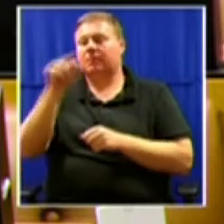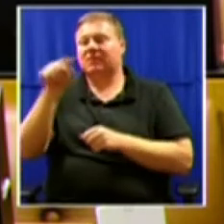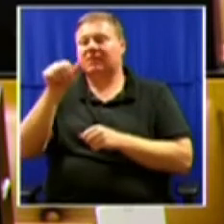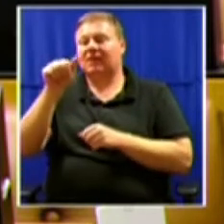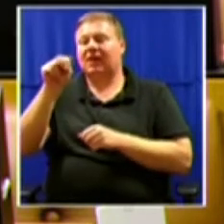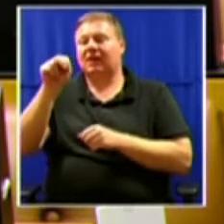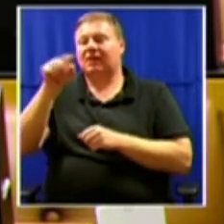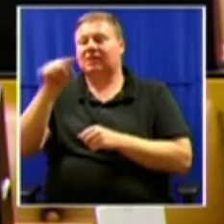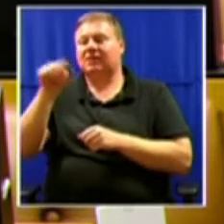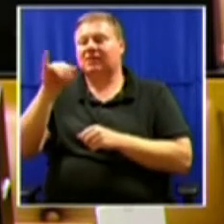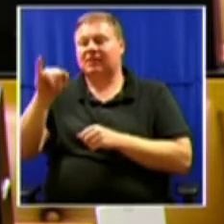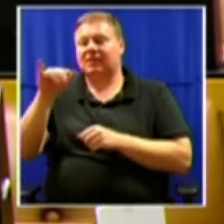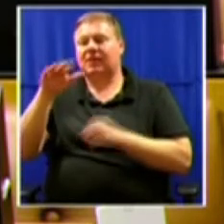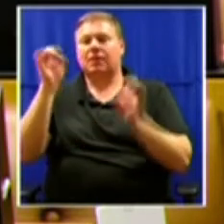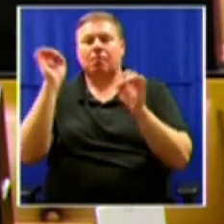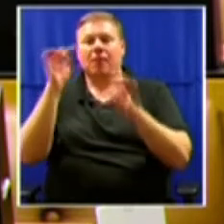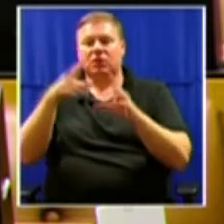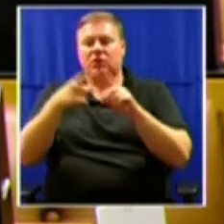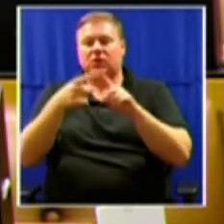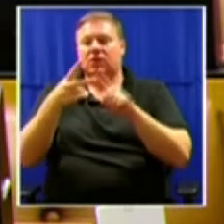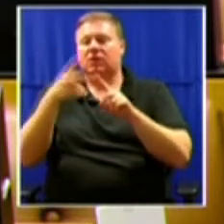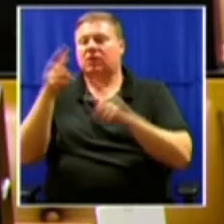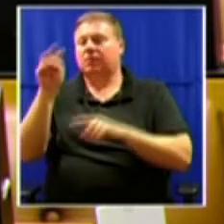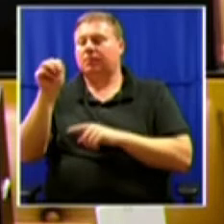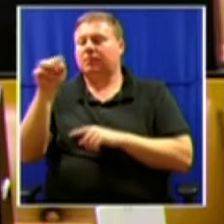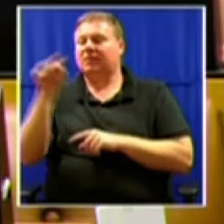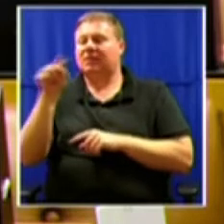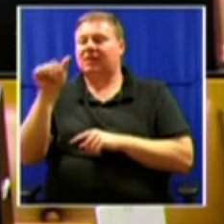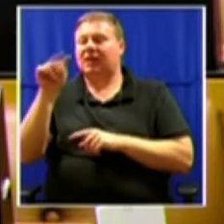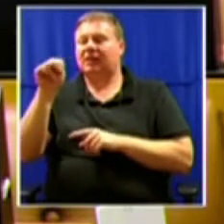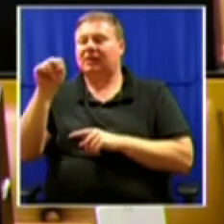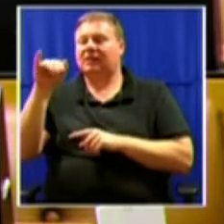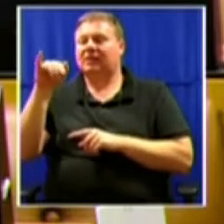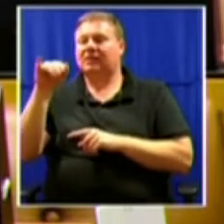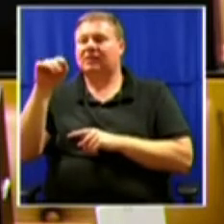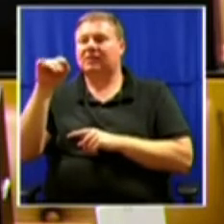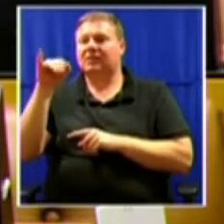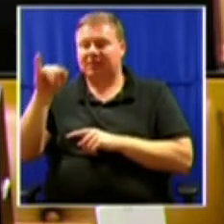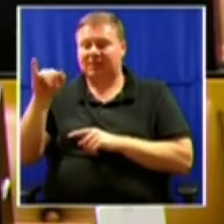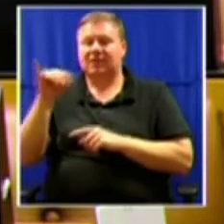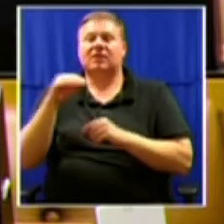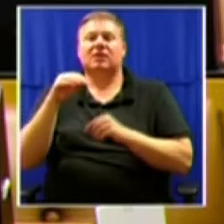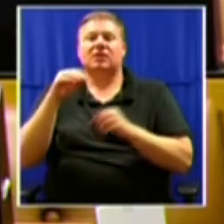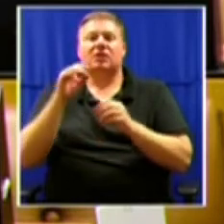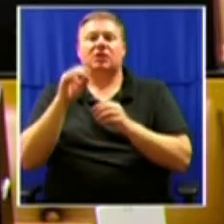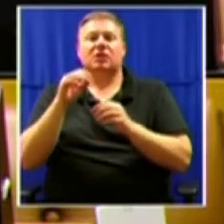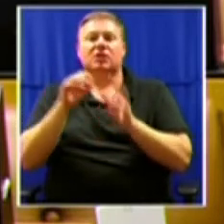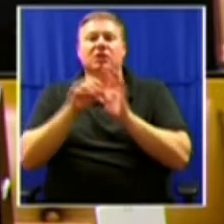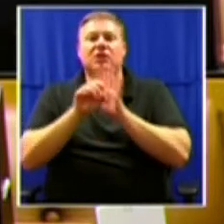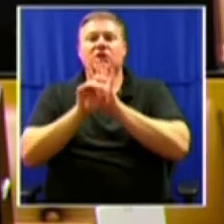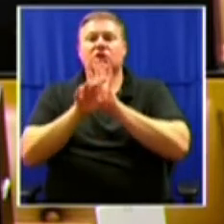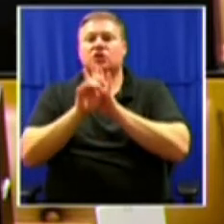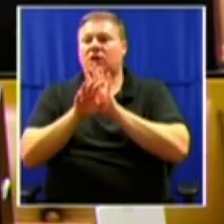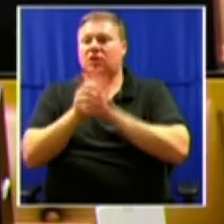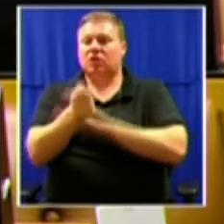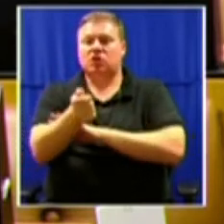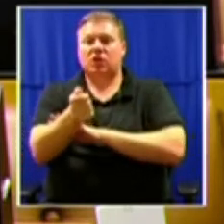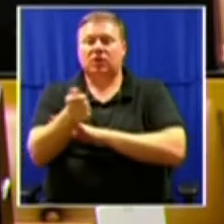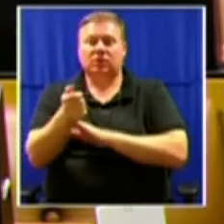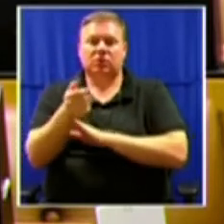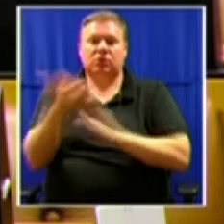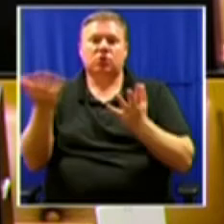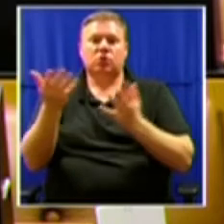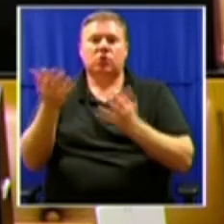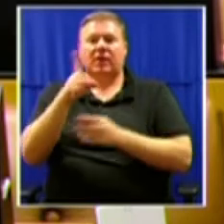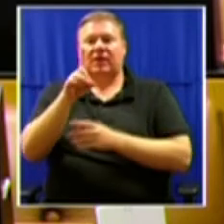the multi-choice platform about the role and functions of the SANDF, not only during the COVID-19 pandemic,